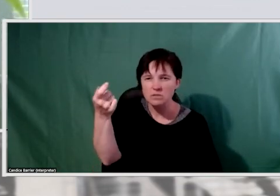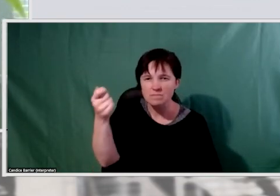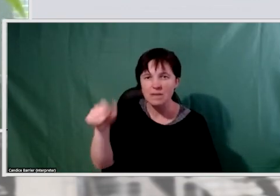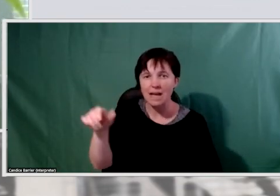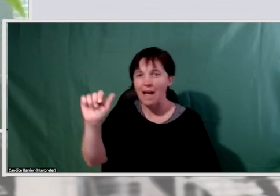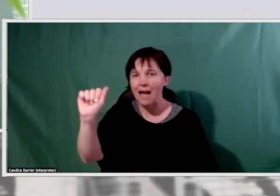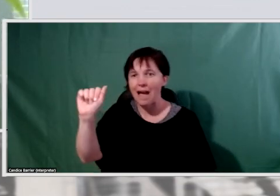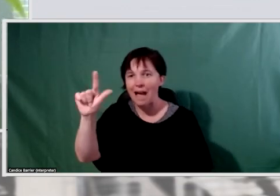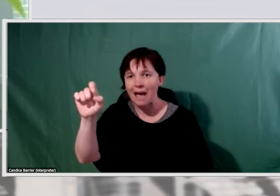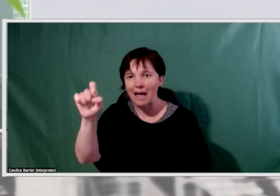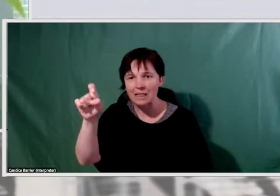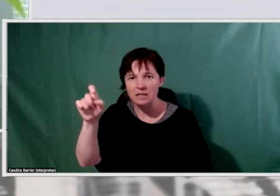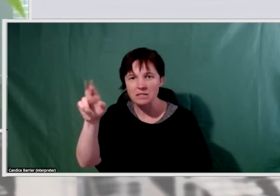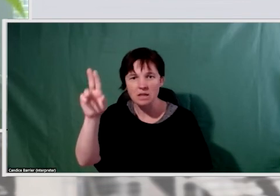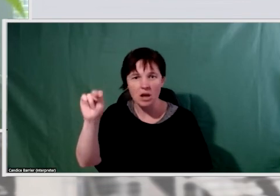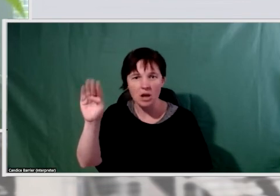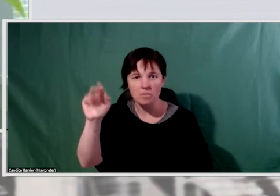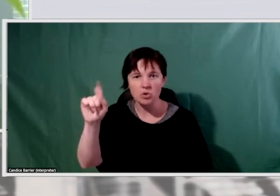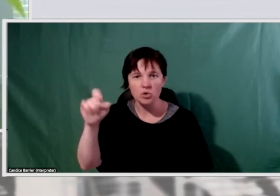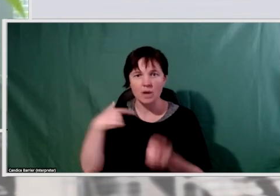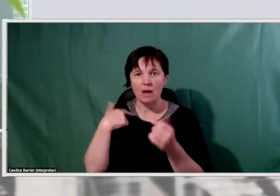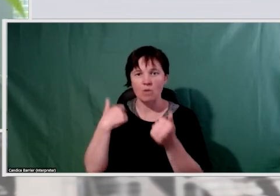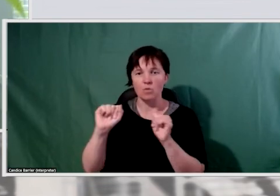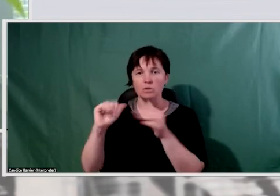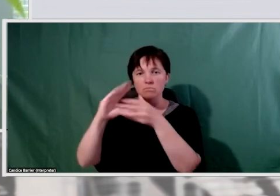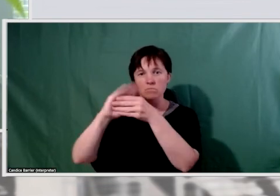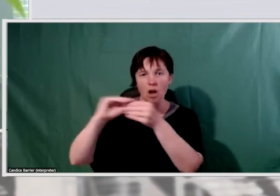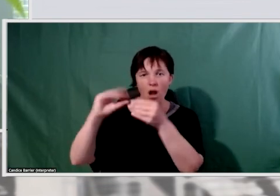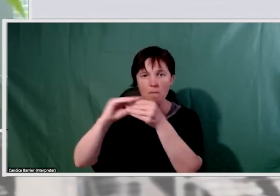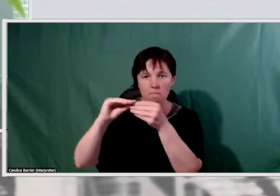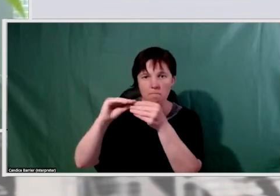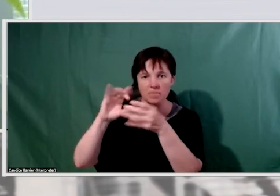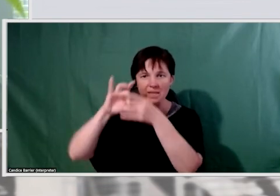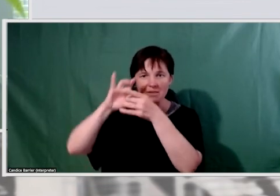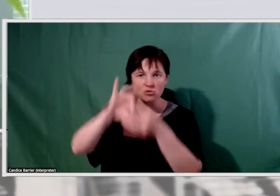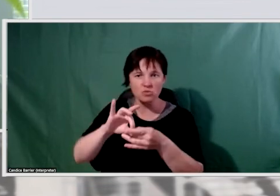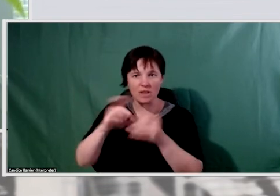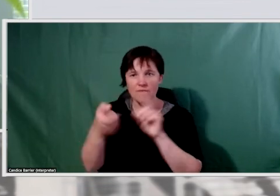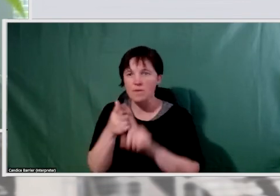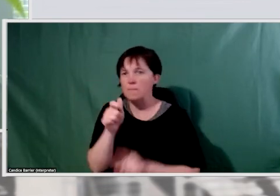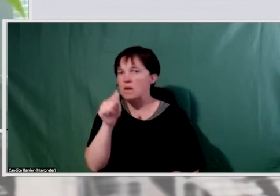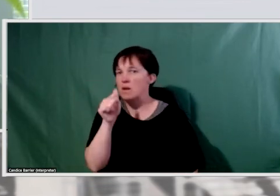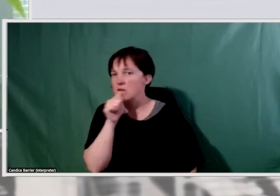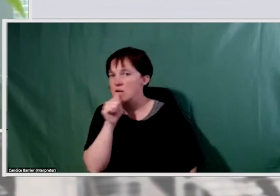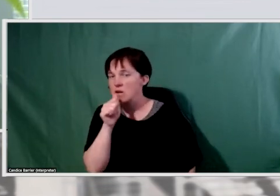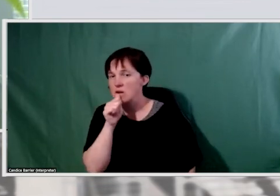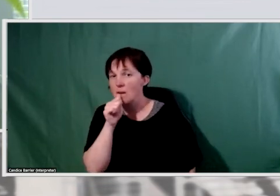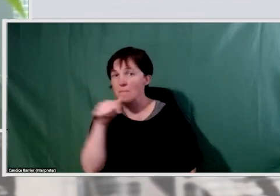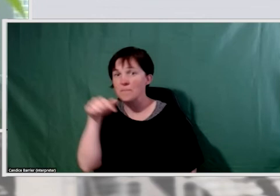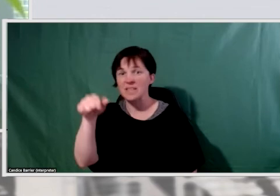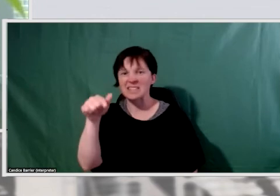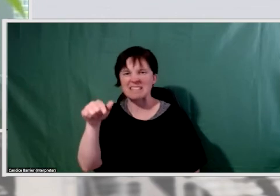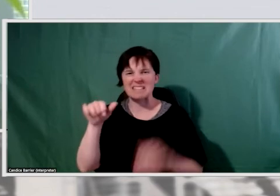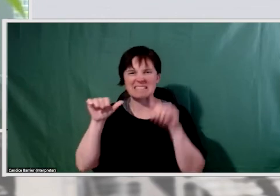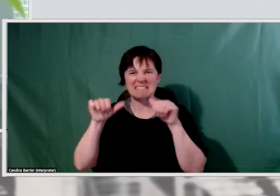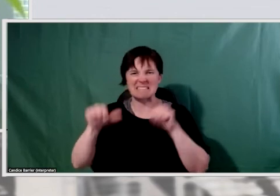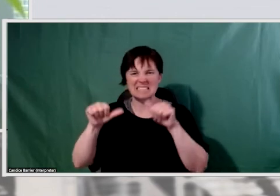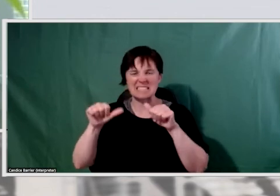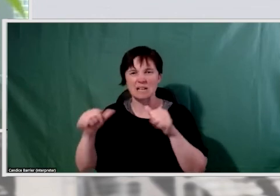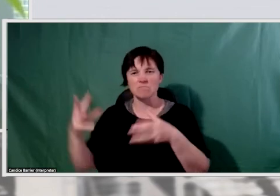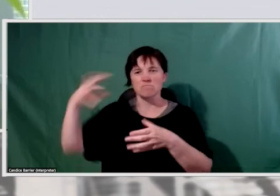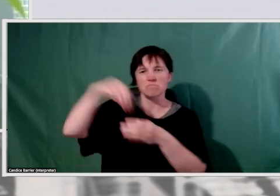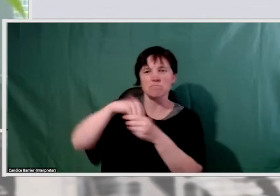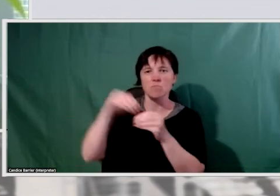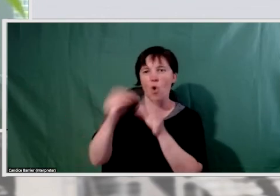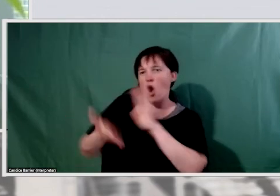unmute, but first I just wanted to chime in with another comment that's related from an anonymous attendee. Reads, this likely falls more into operations budget.